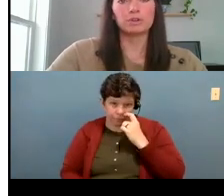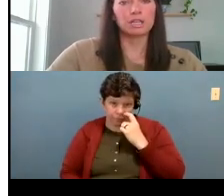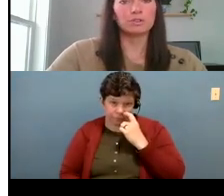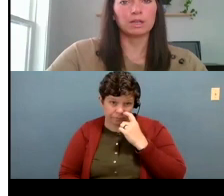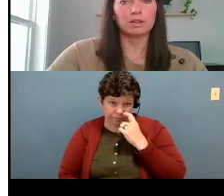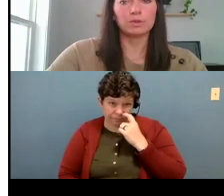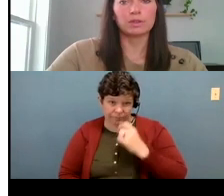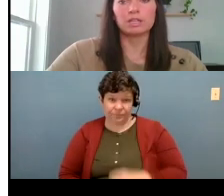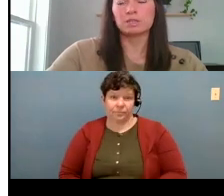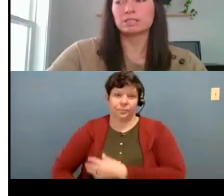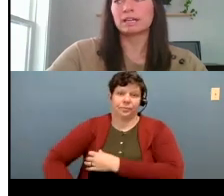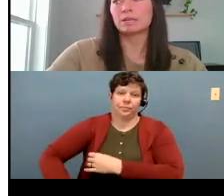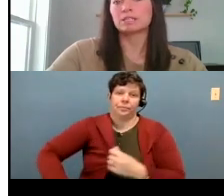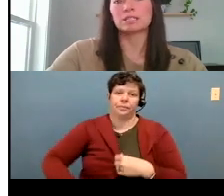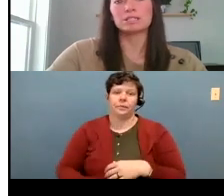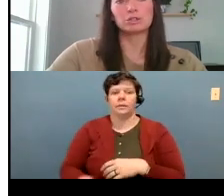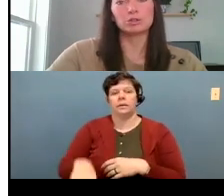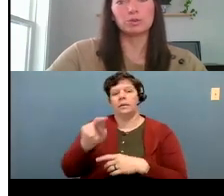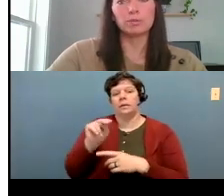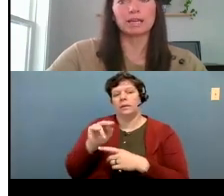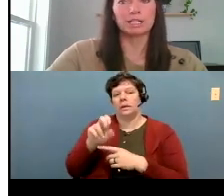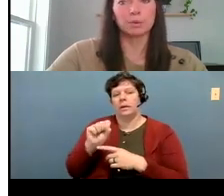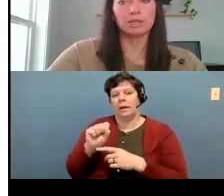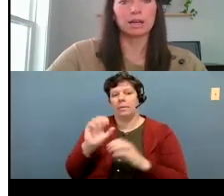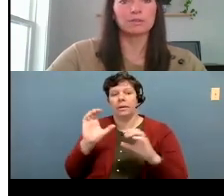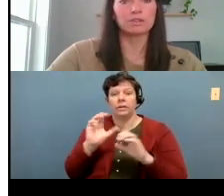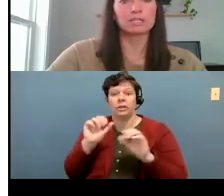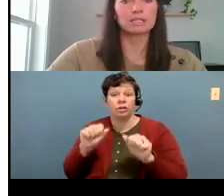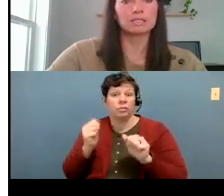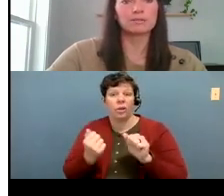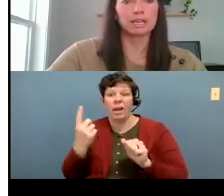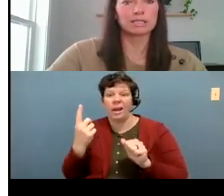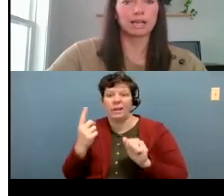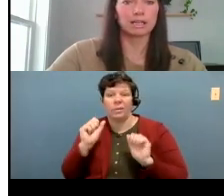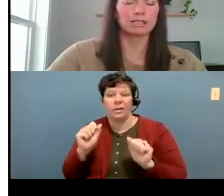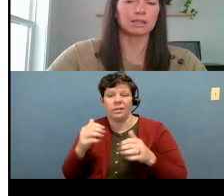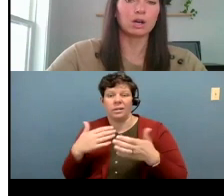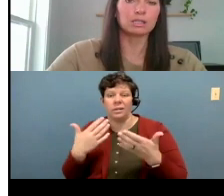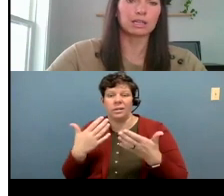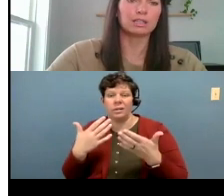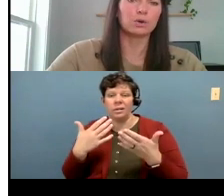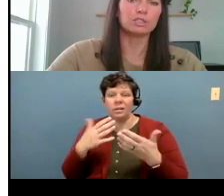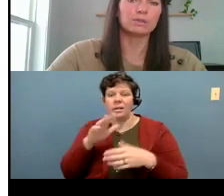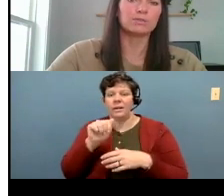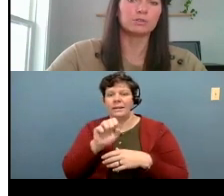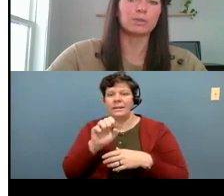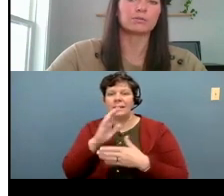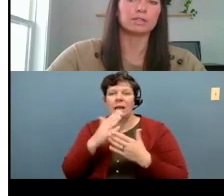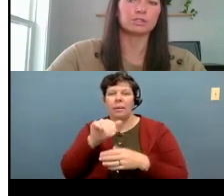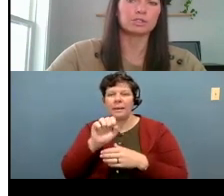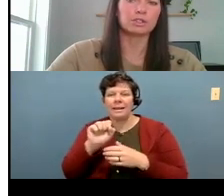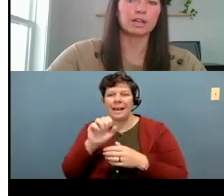But first, I do want to note that the NamUs database is searchable by anyone. However, sensitive case data is locked and can only be viewed